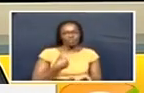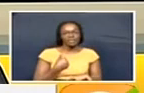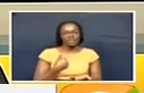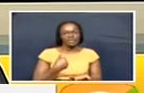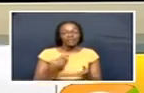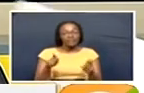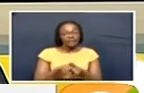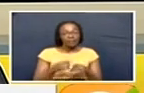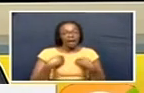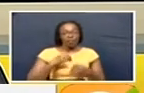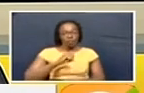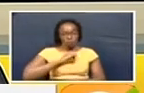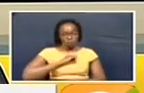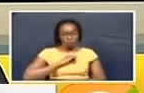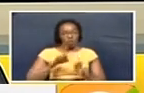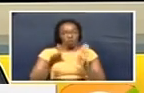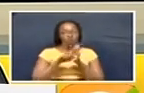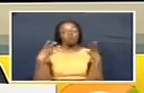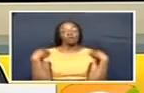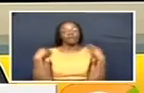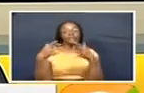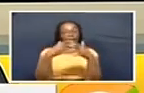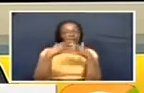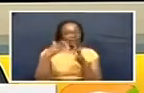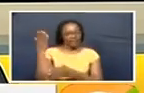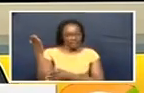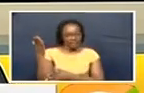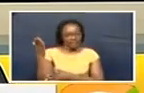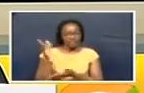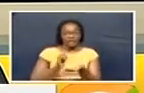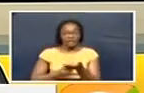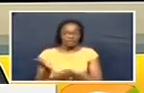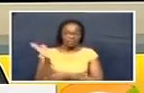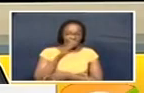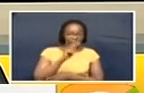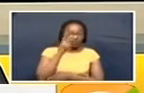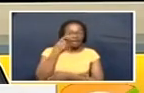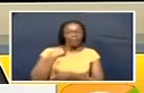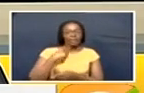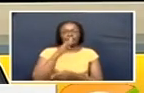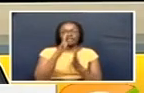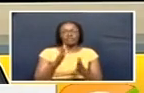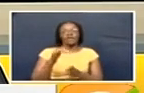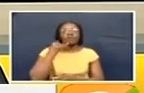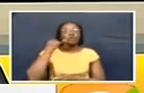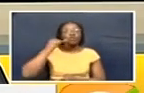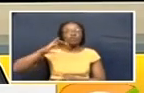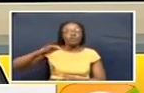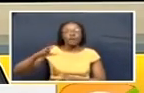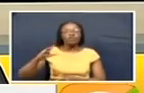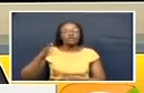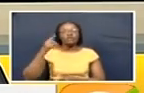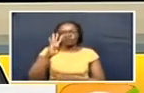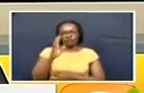my own law practice in the U.S. I came back to Kenya and I have been the Speaker of Nakuru County Assembly for the last 4 years. So